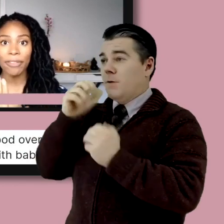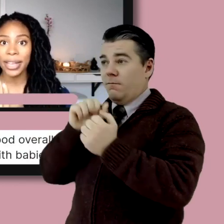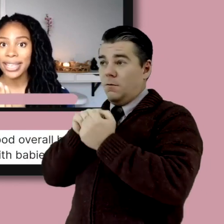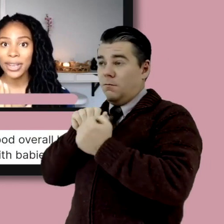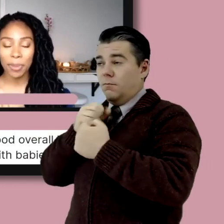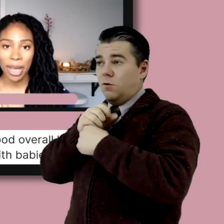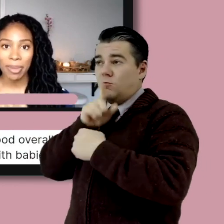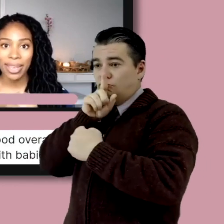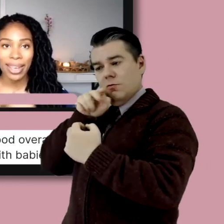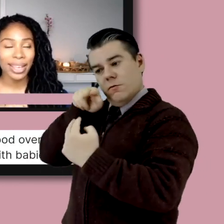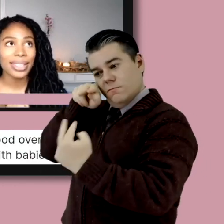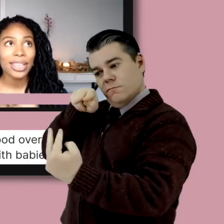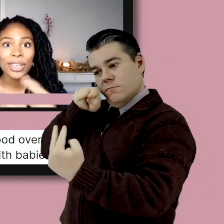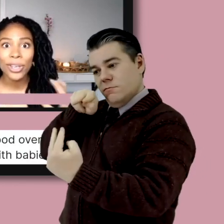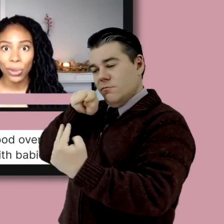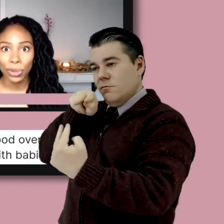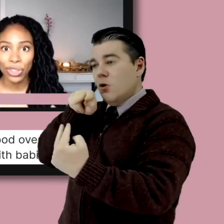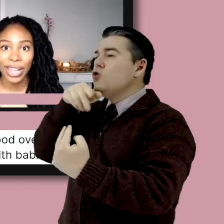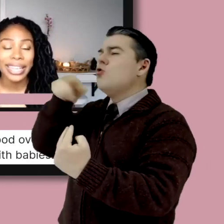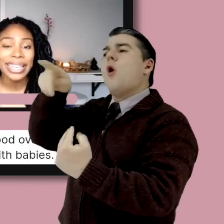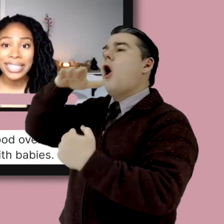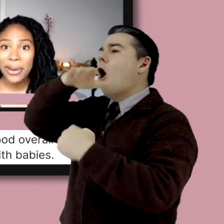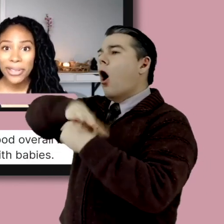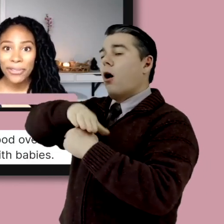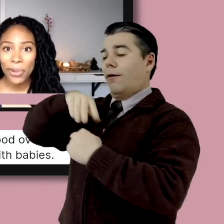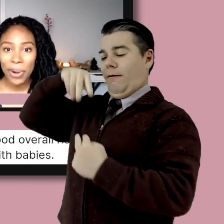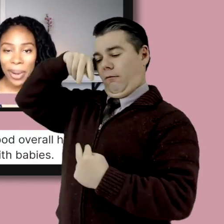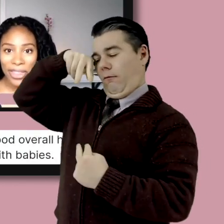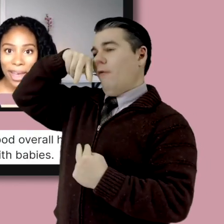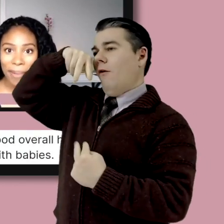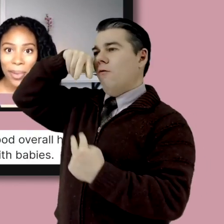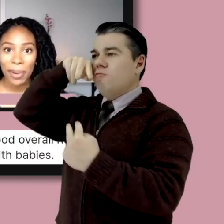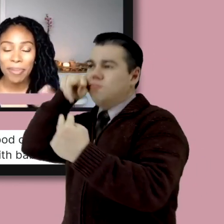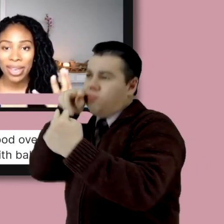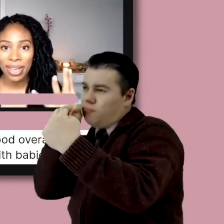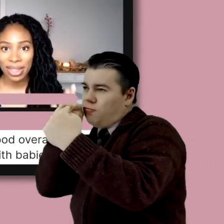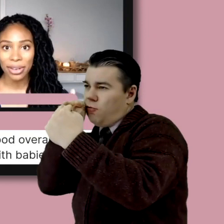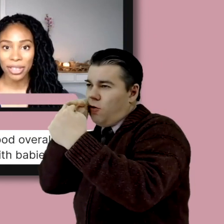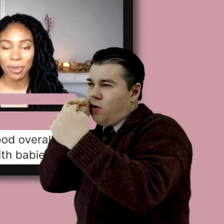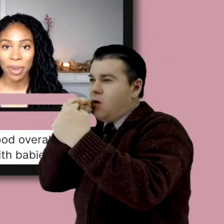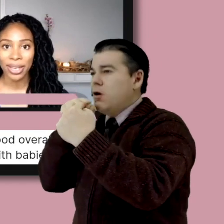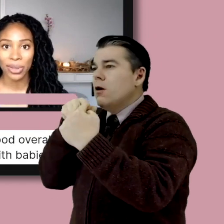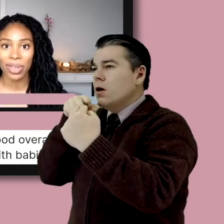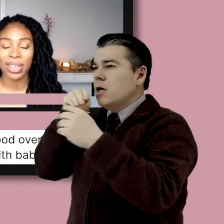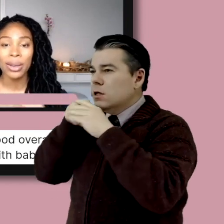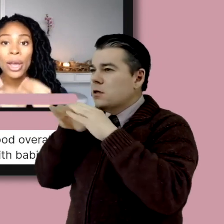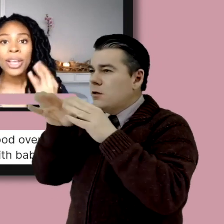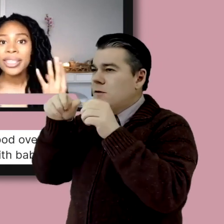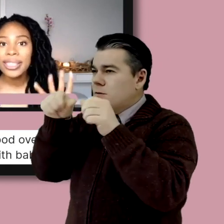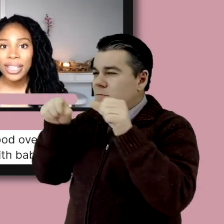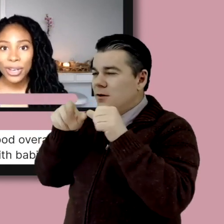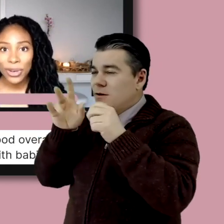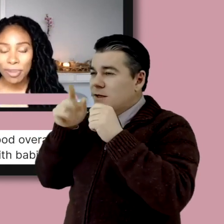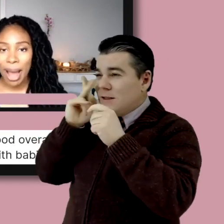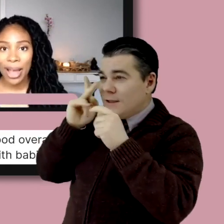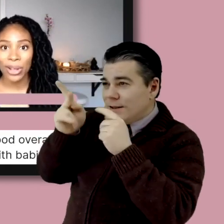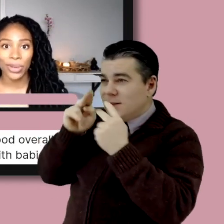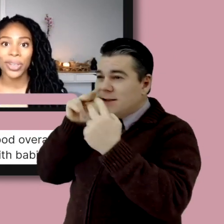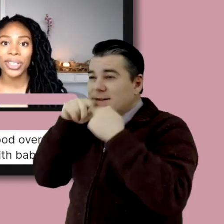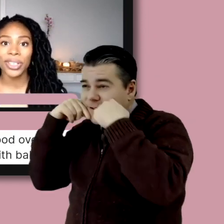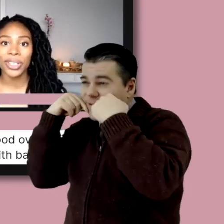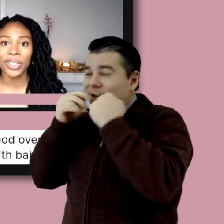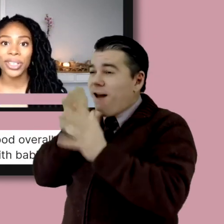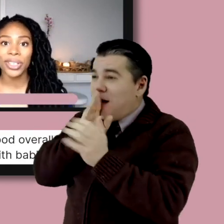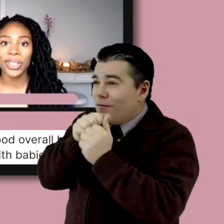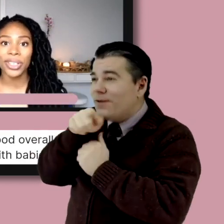like facing your baby is huge. Like, get down on the floor with them or be in their space so they can see your smile. You